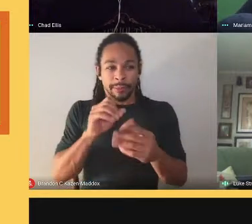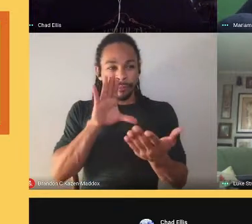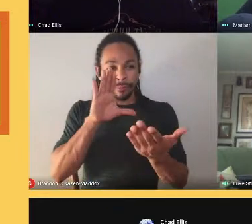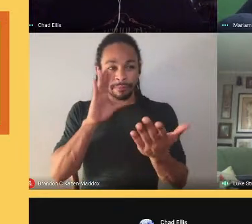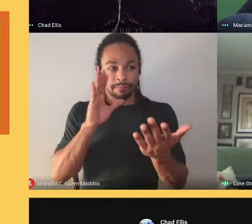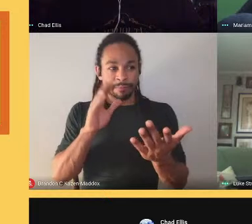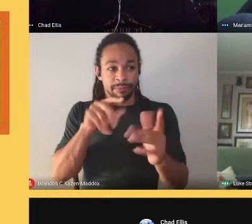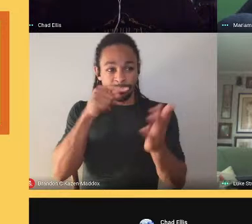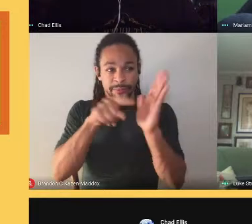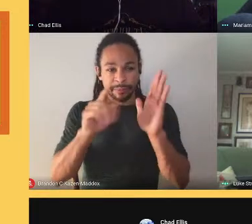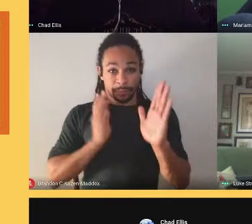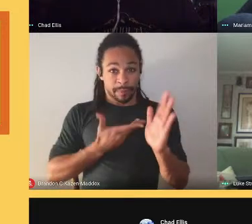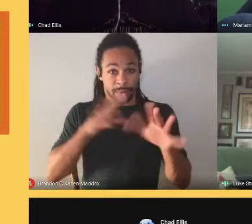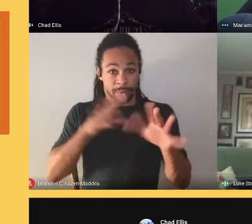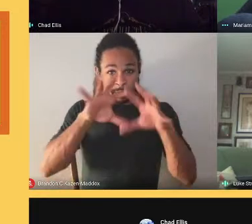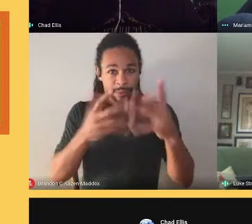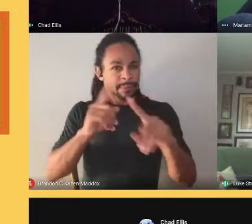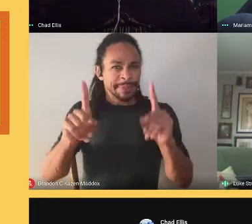things.